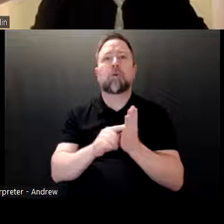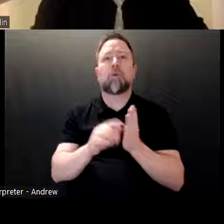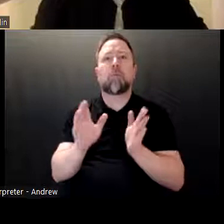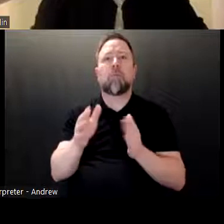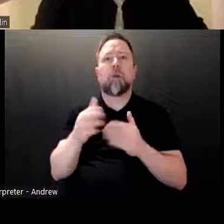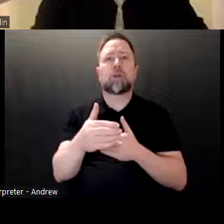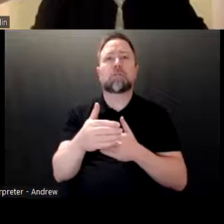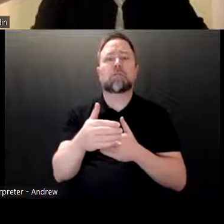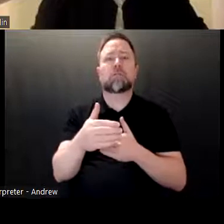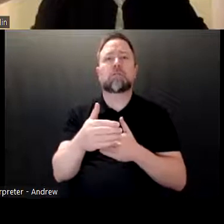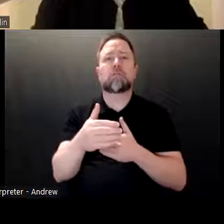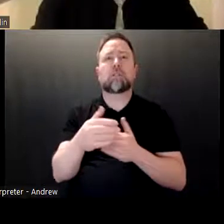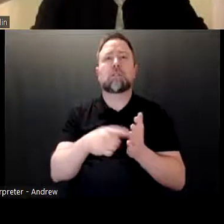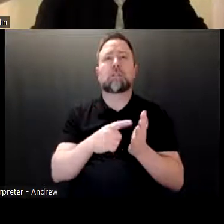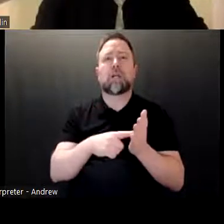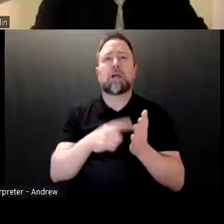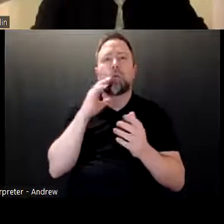needles.